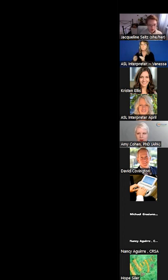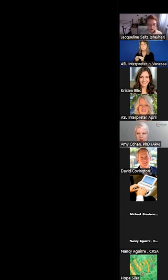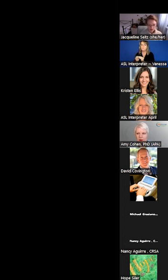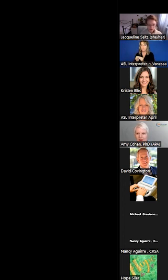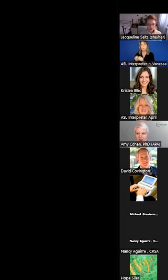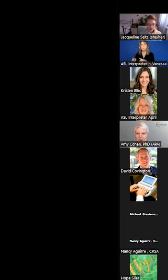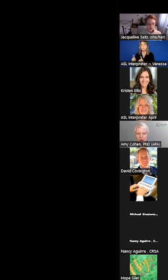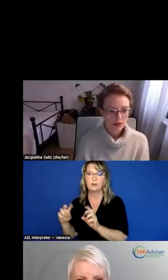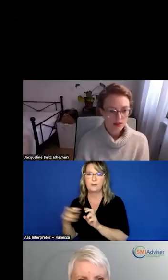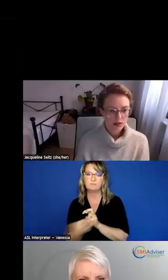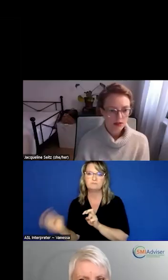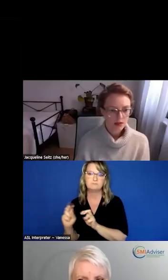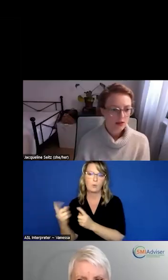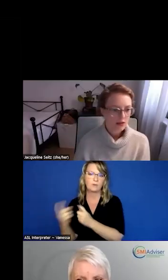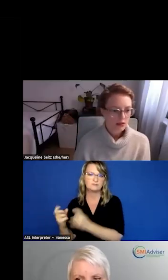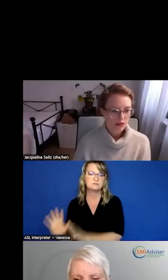everyone.